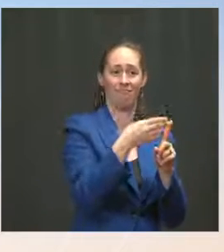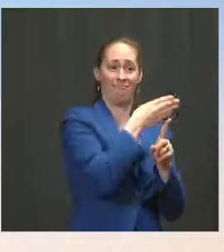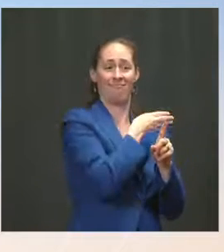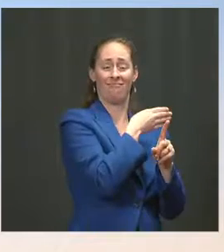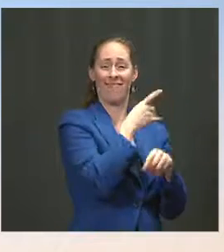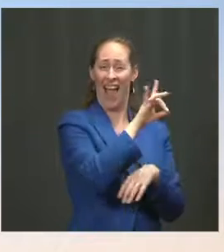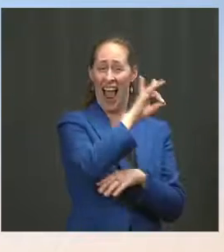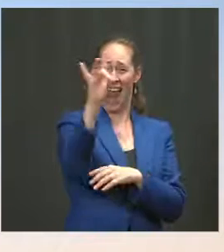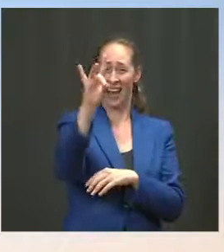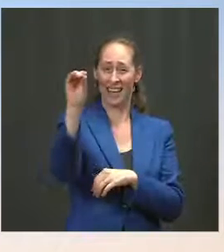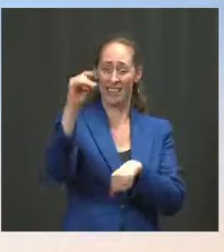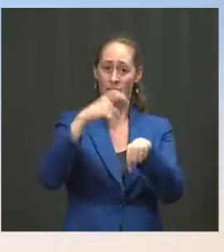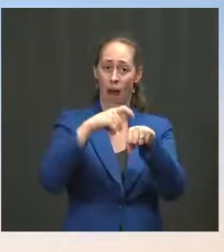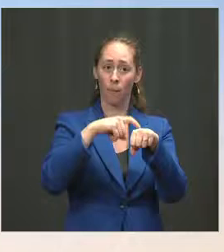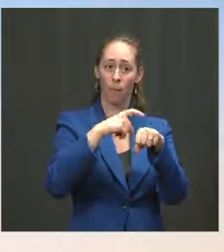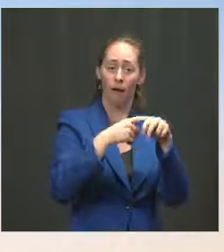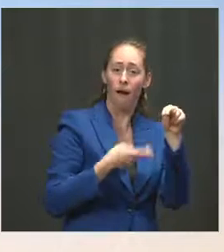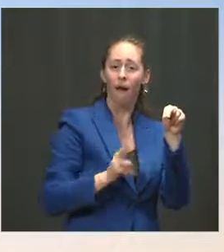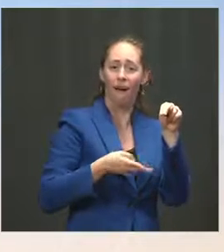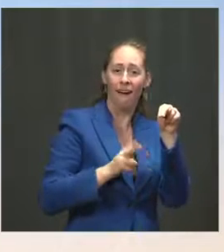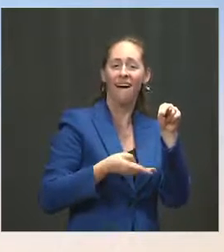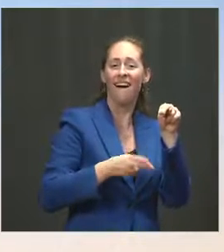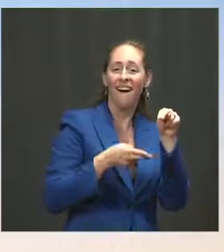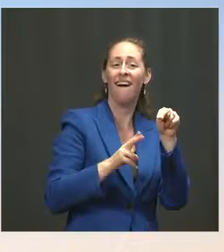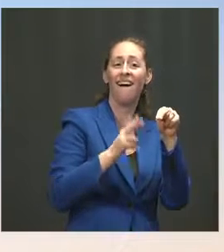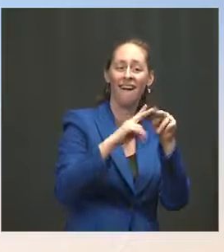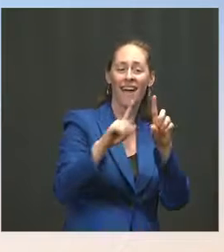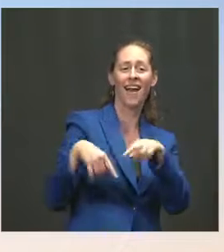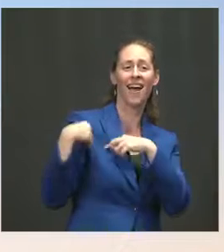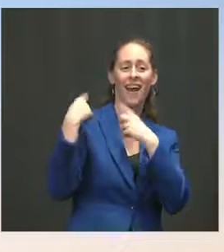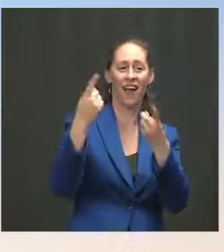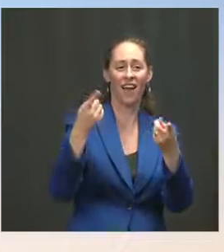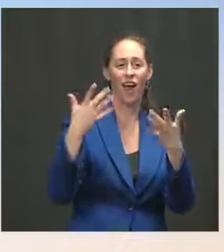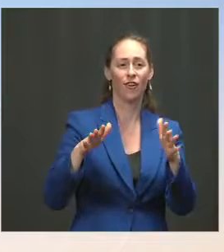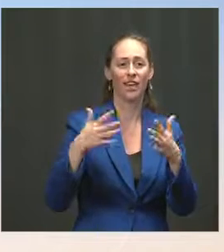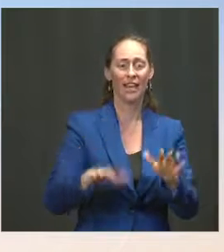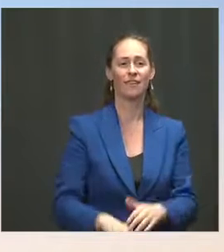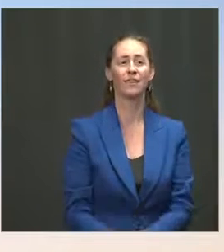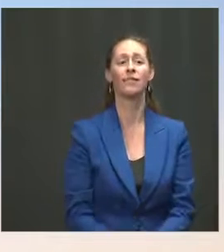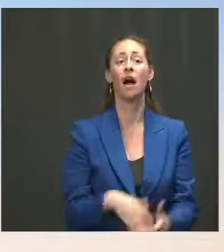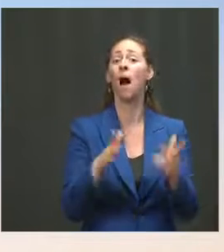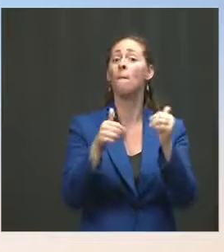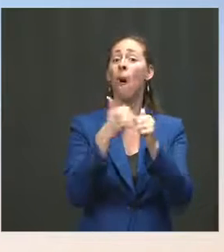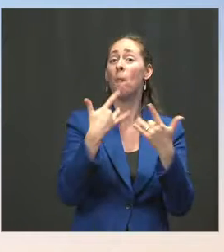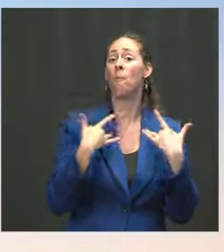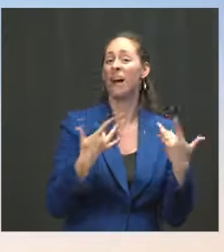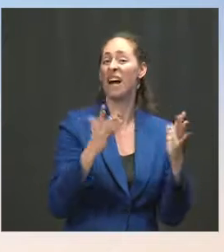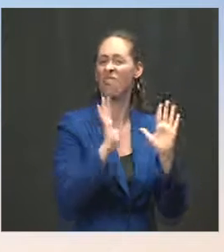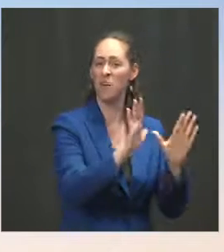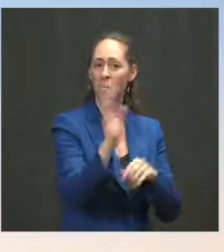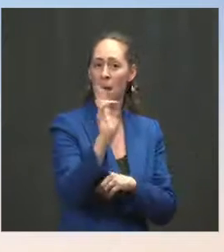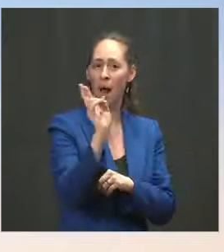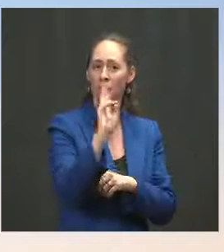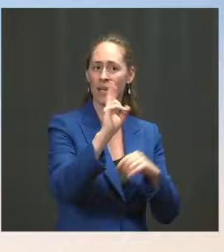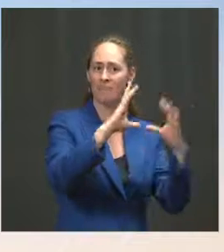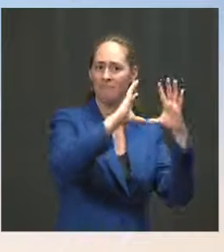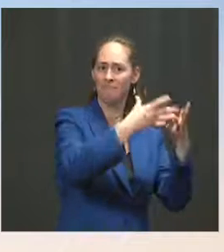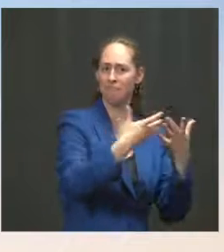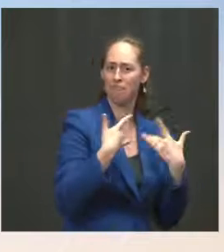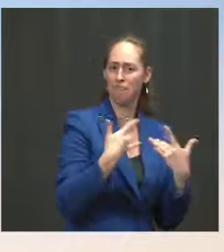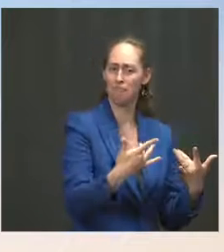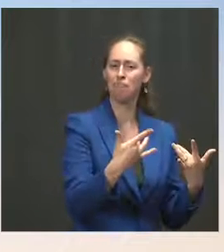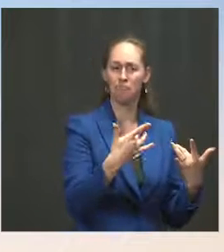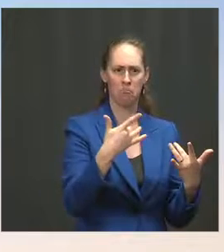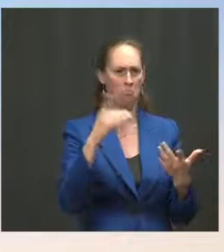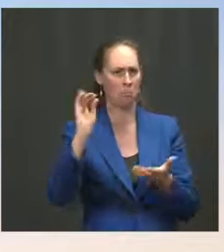in a bipartisan fashion, the vast majority, more times under Republican presidents than Democratic presidents. And when we're talking about what debt we're